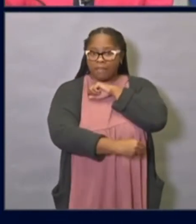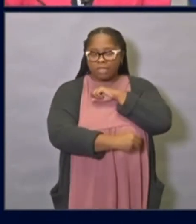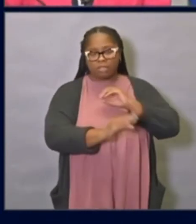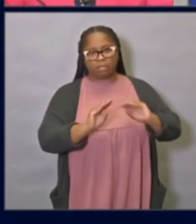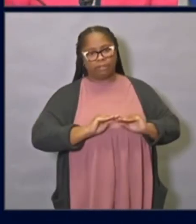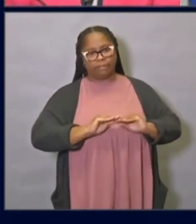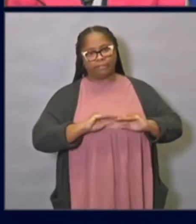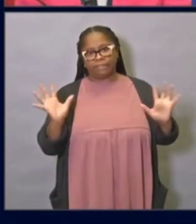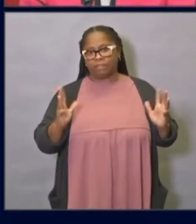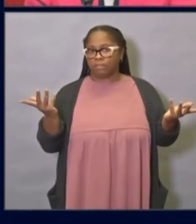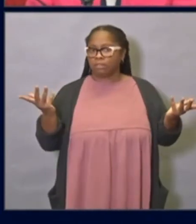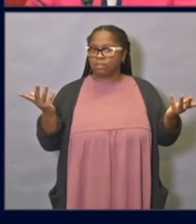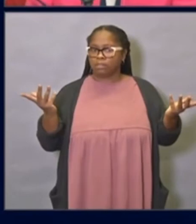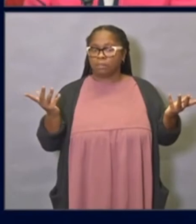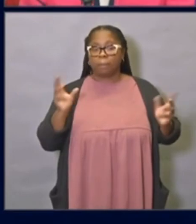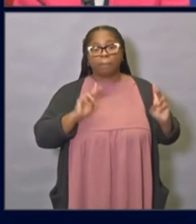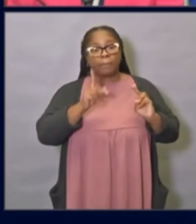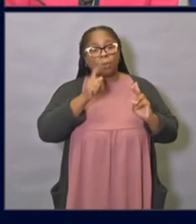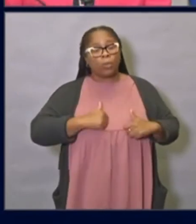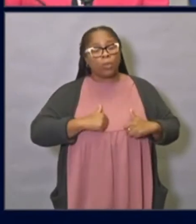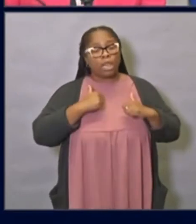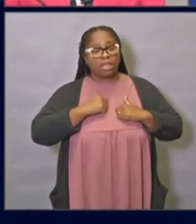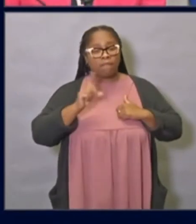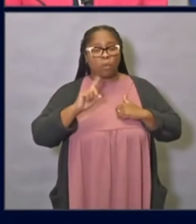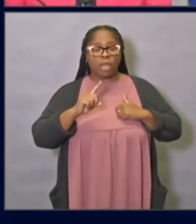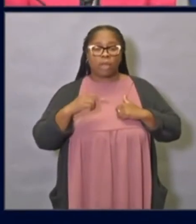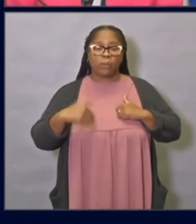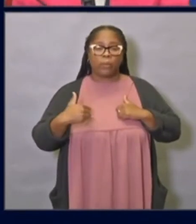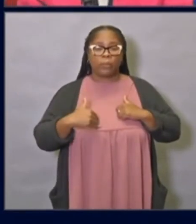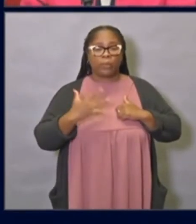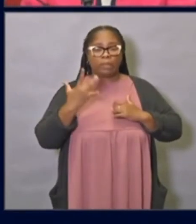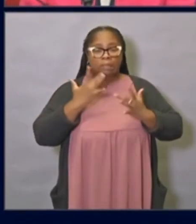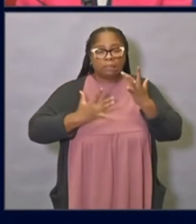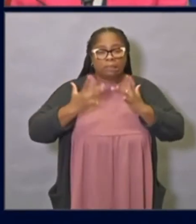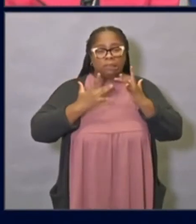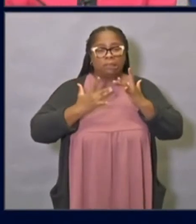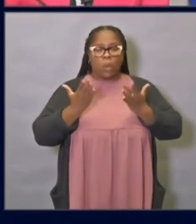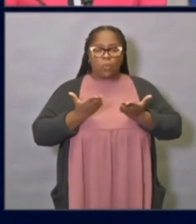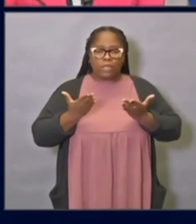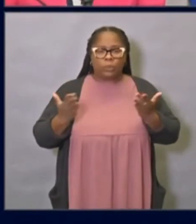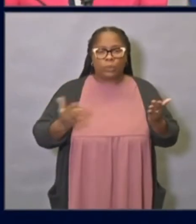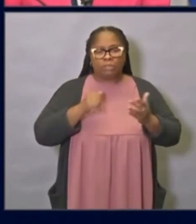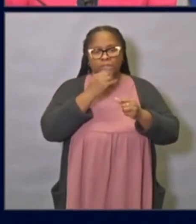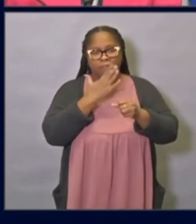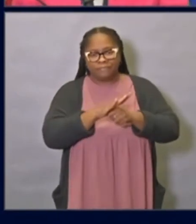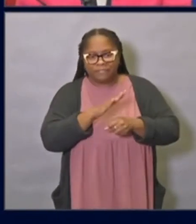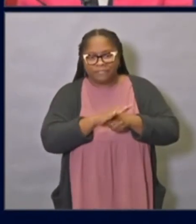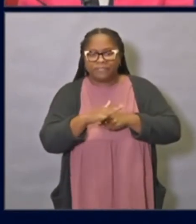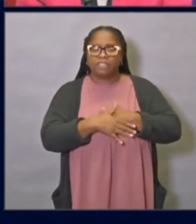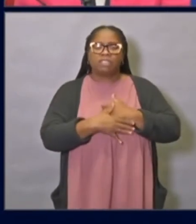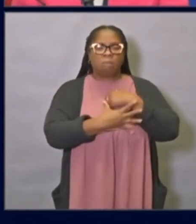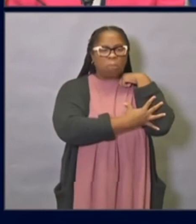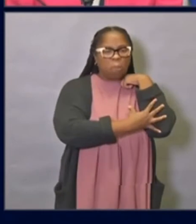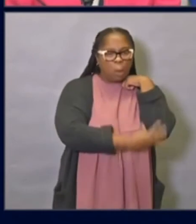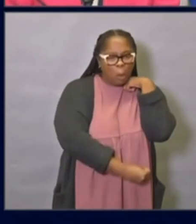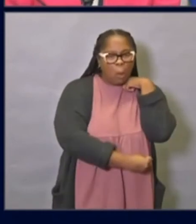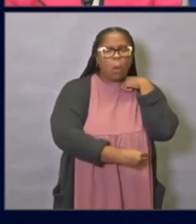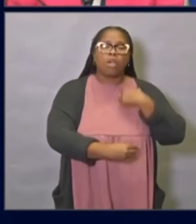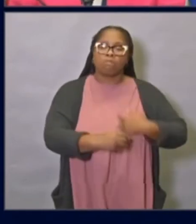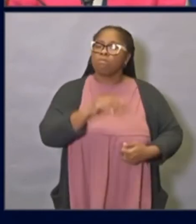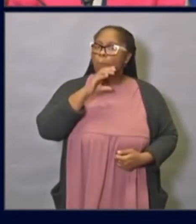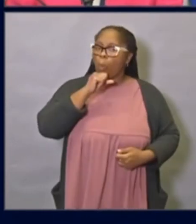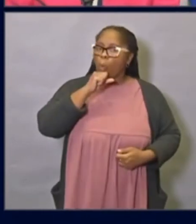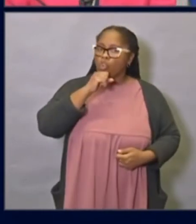apparent. Those residents who live in areas with the lowest resources and highest rates of poverty, shown in the orange line, have